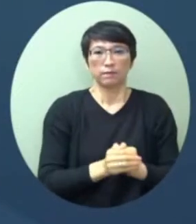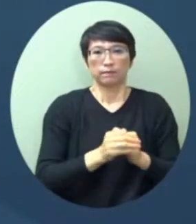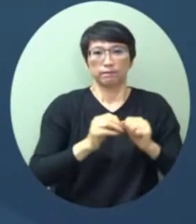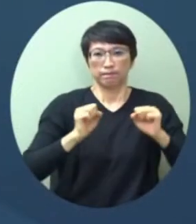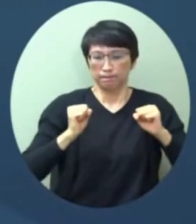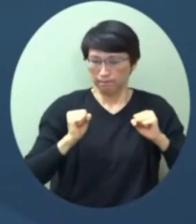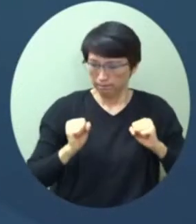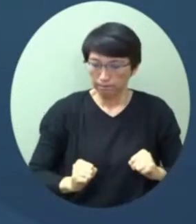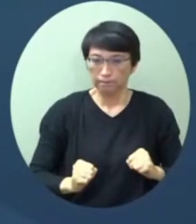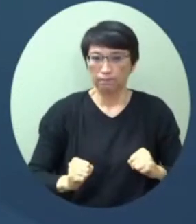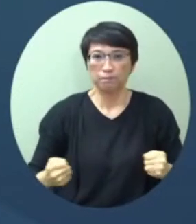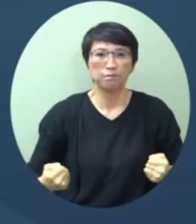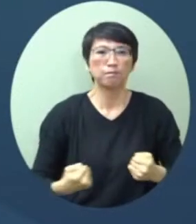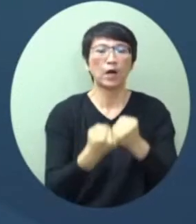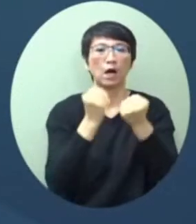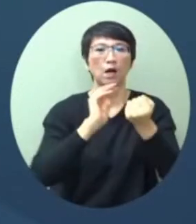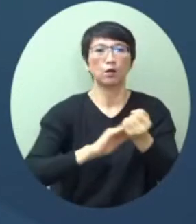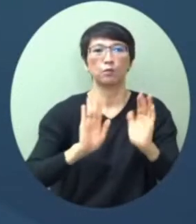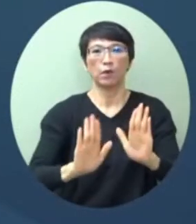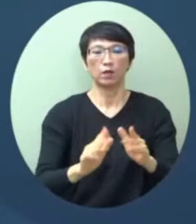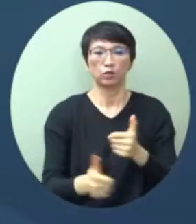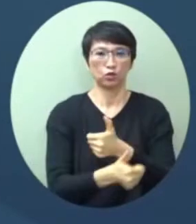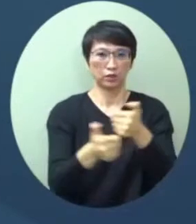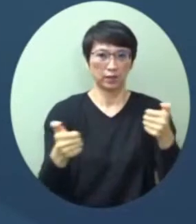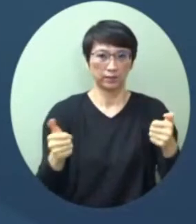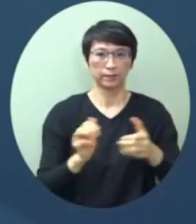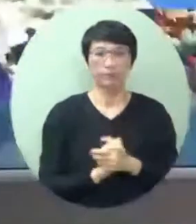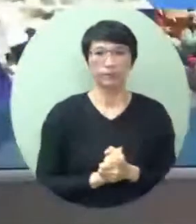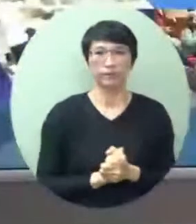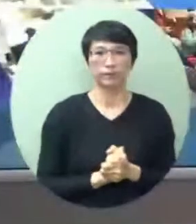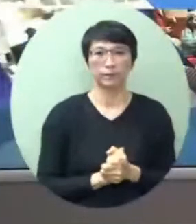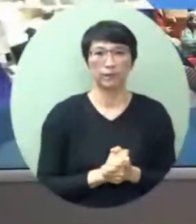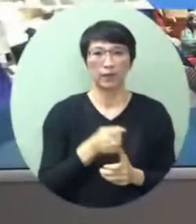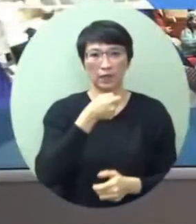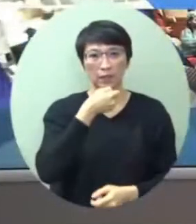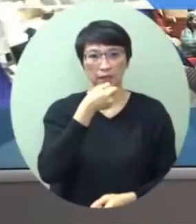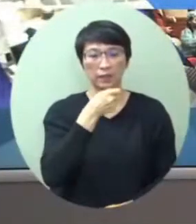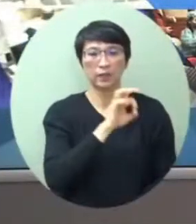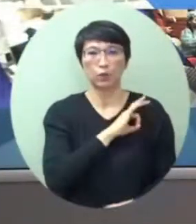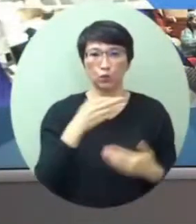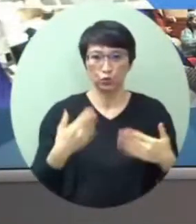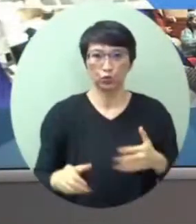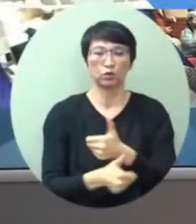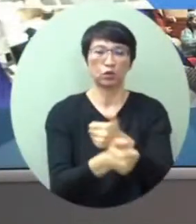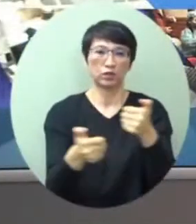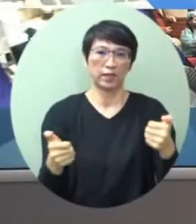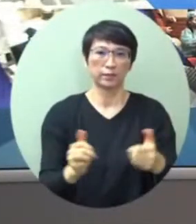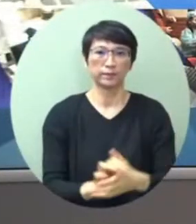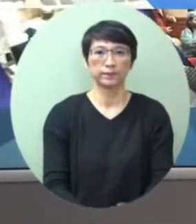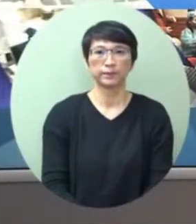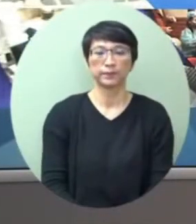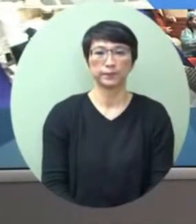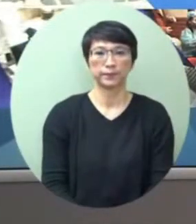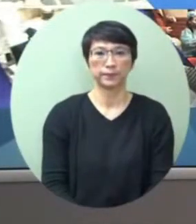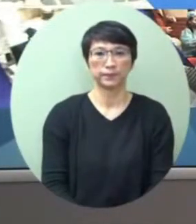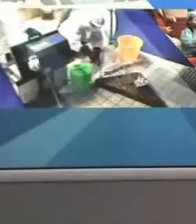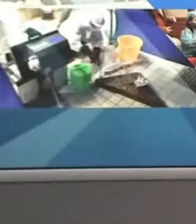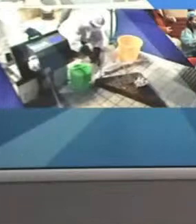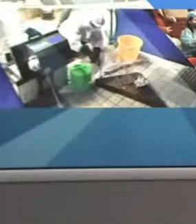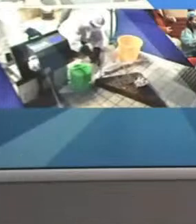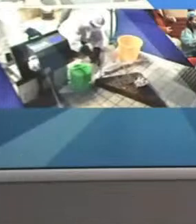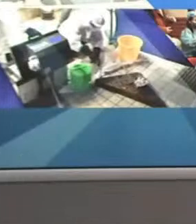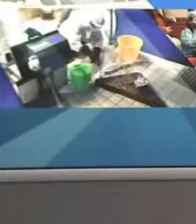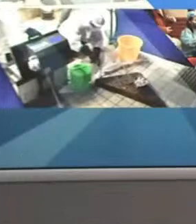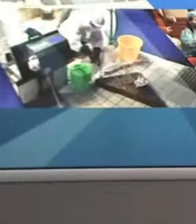Let's comply with the rules and win this battle. Thank you. This is the end of the media briefing. Thank you.